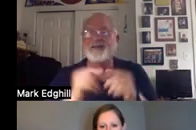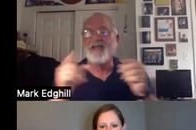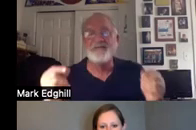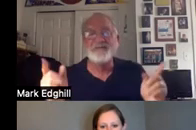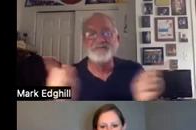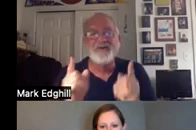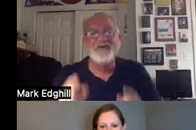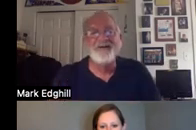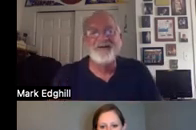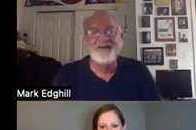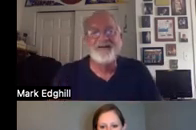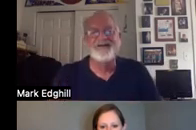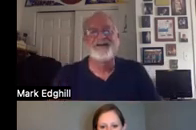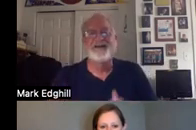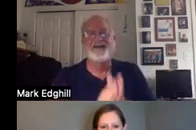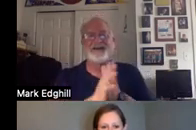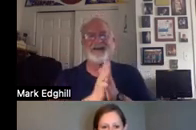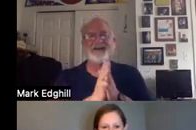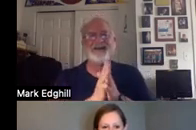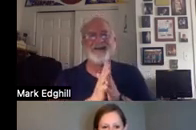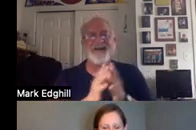I guess the cat is small.